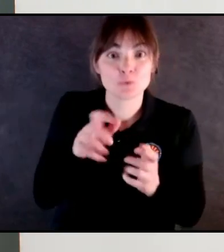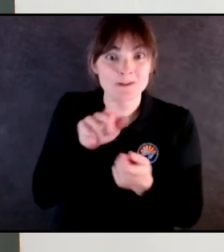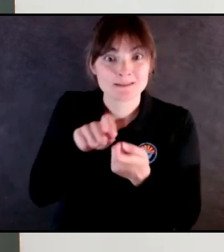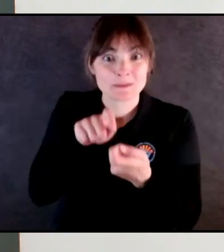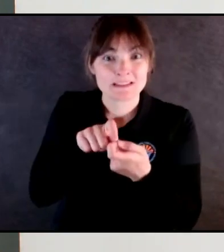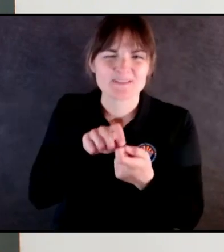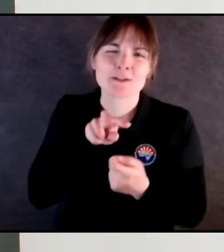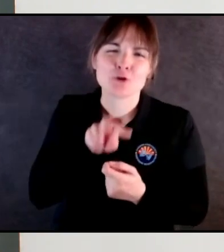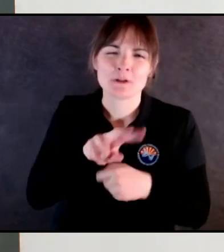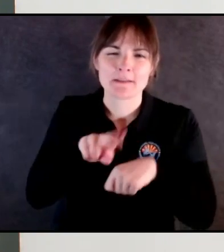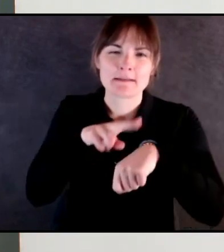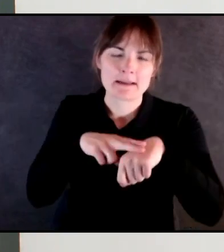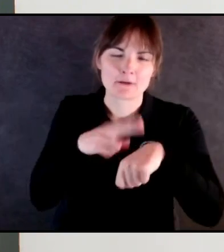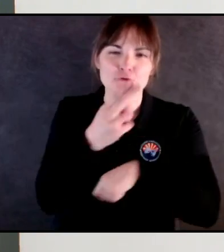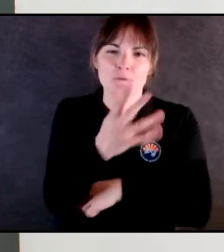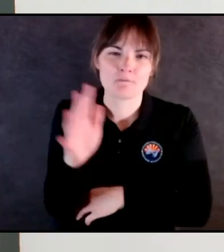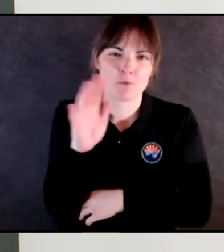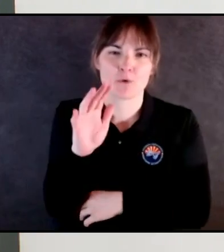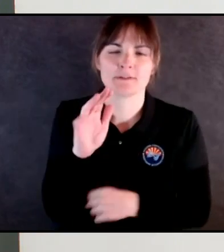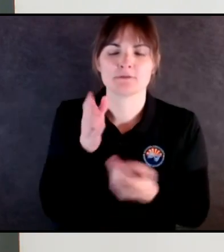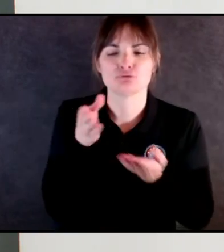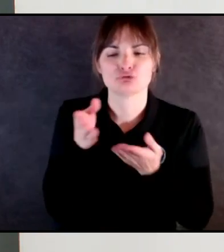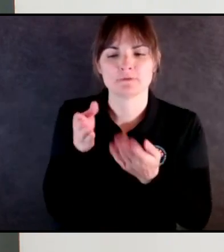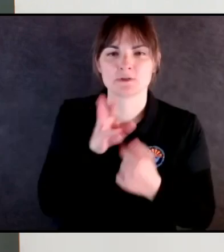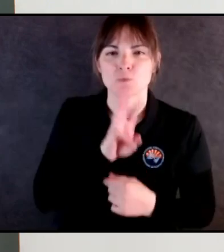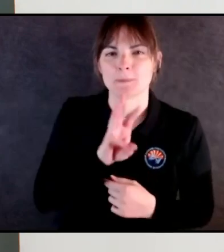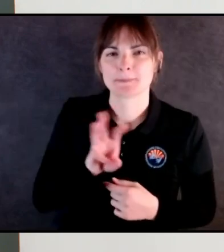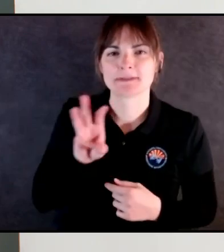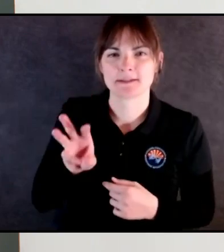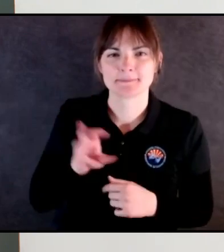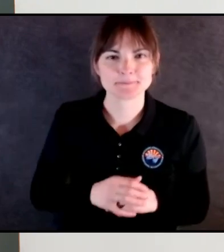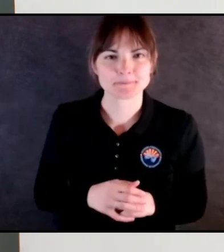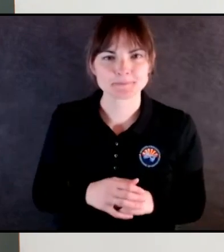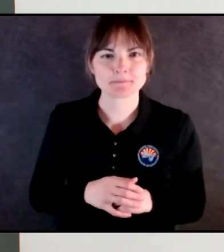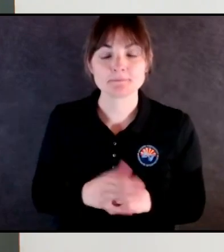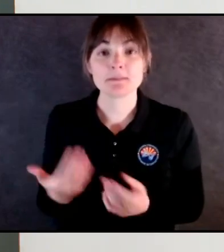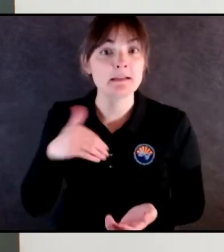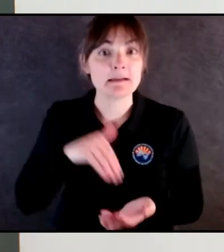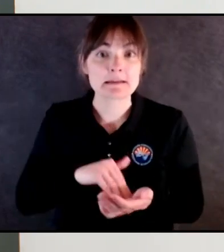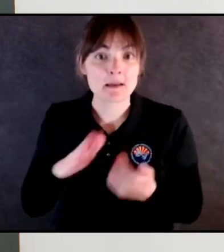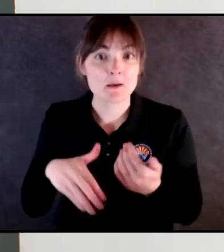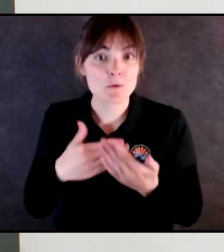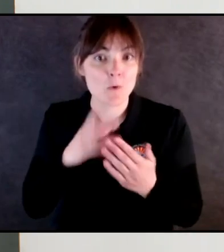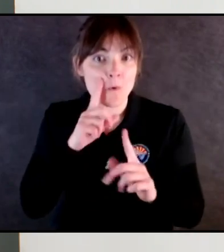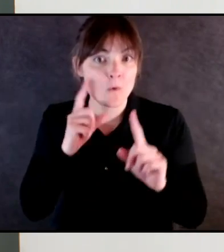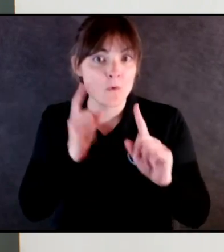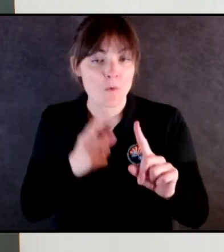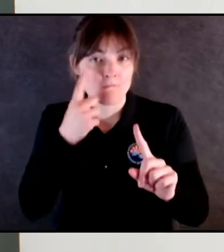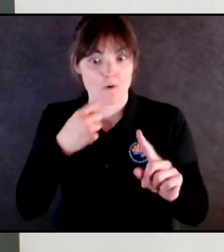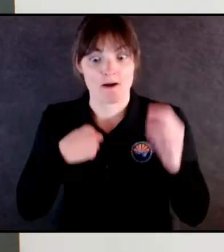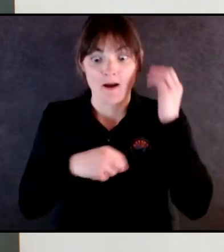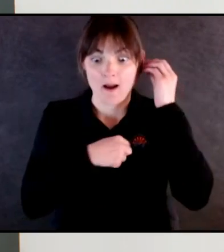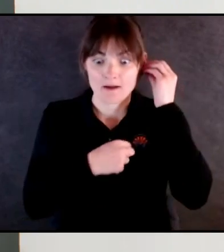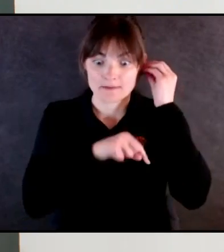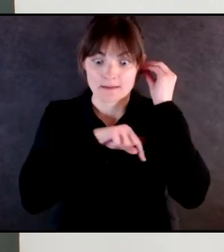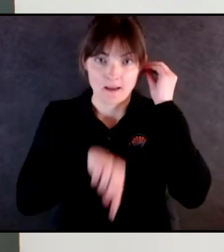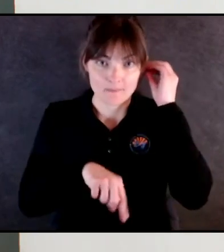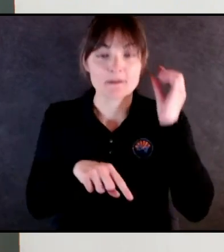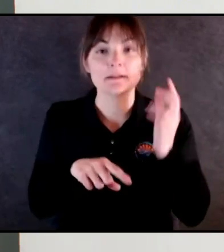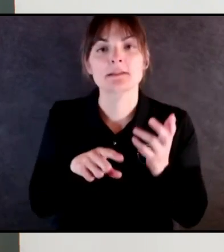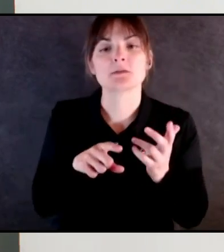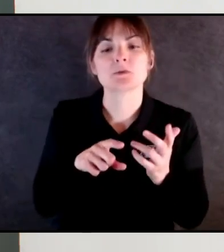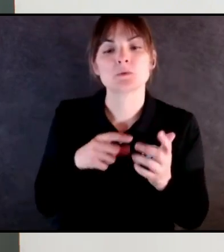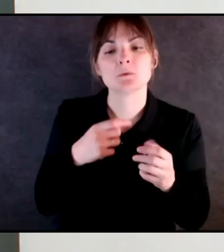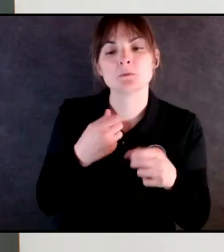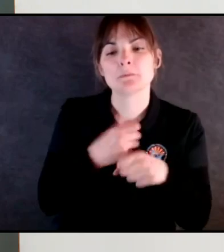there. The whole focus of us being here is to try to get some of the trail systems and some of the